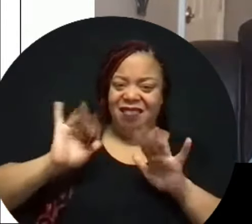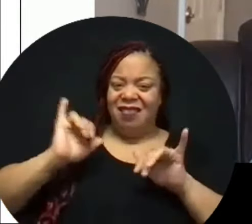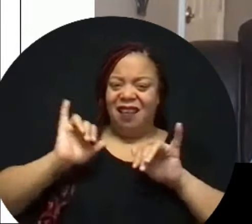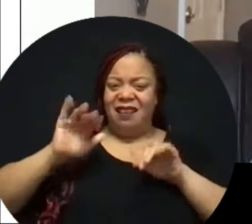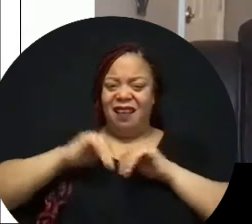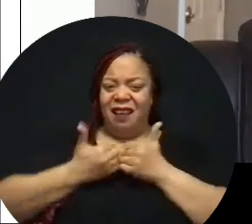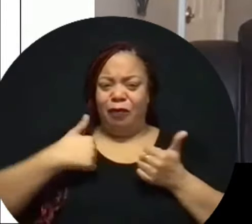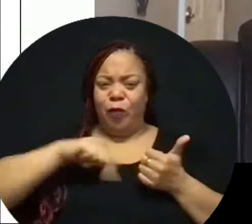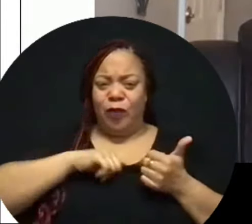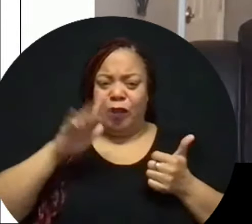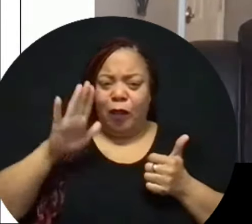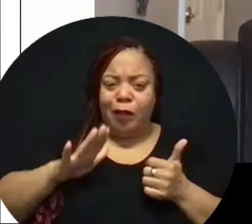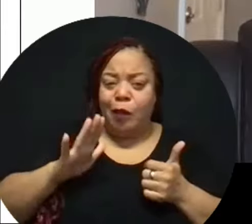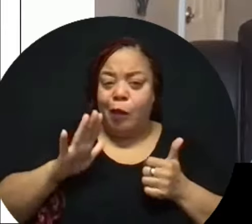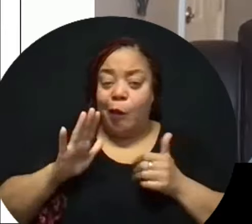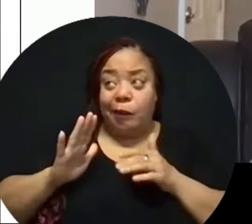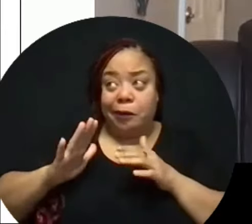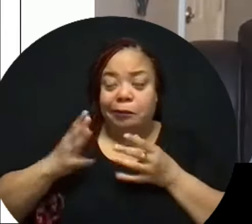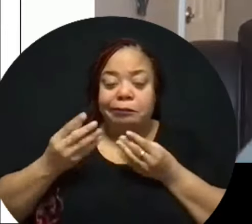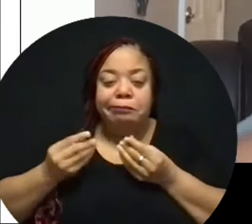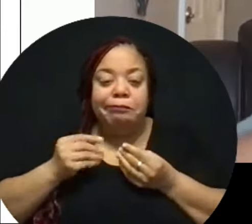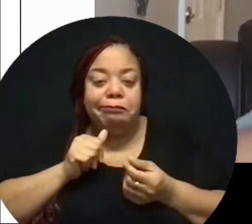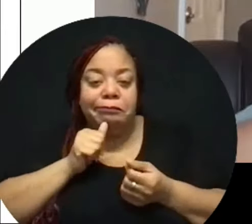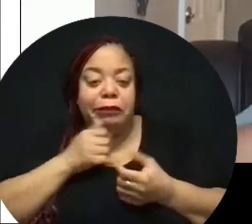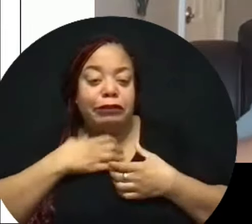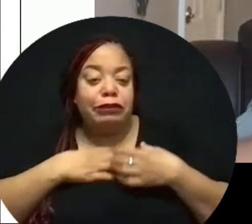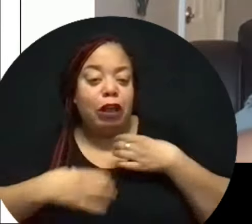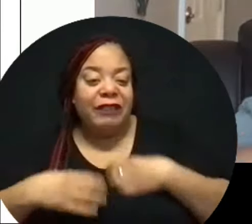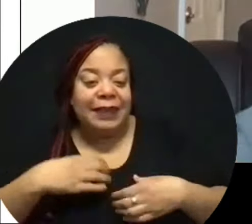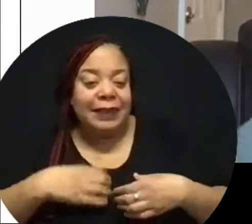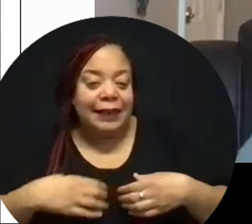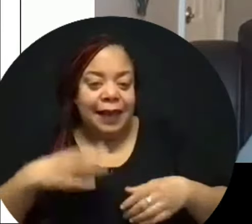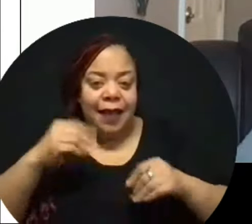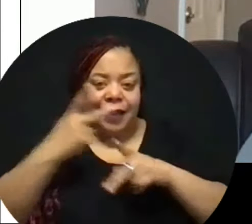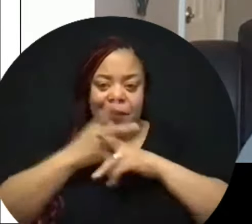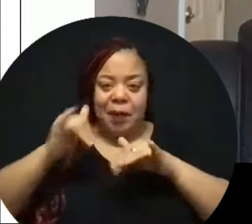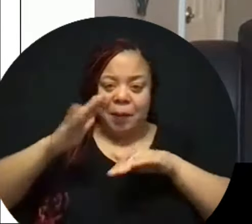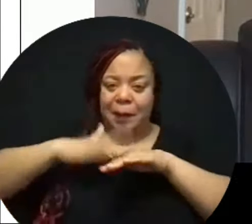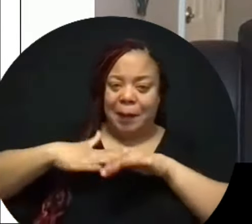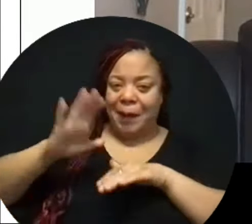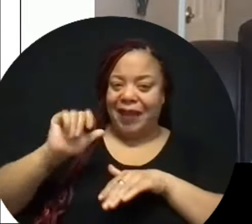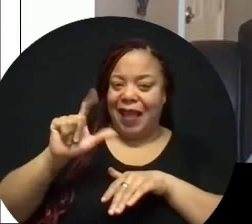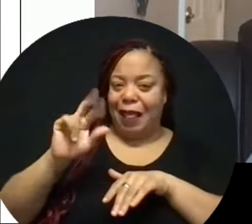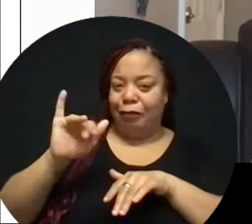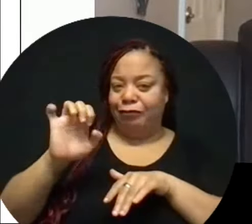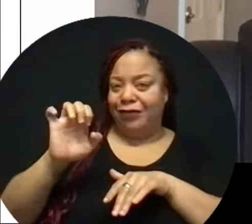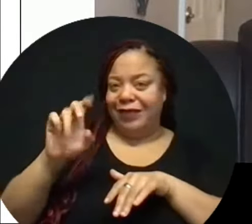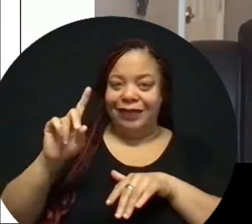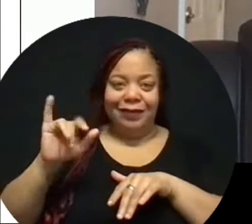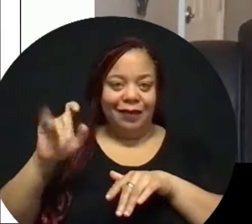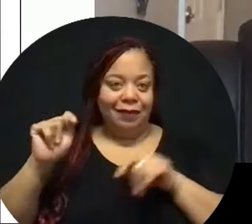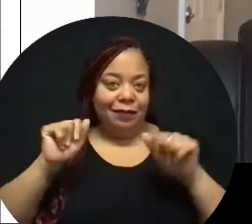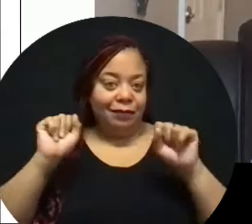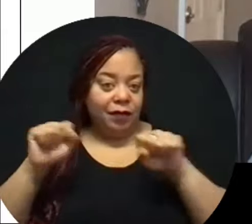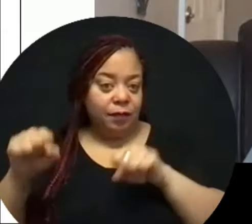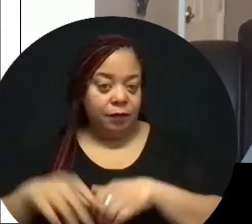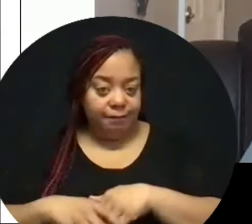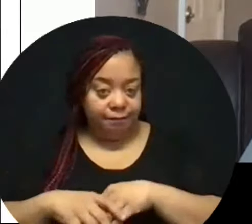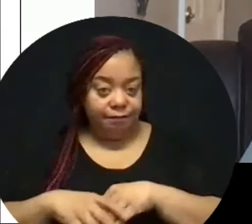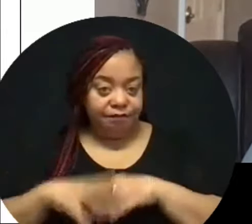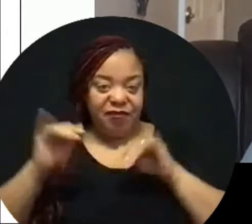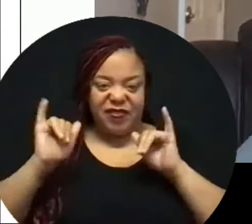much, right? It's literally top ramen or like little sausages you can get at the store, you know what I mean? At any 7-Eleven pretty